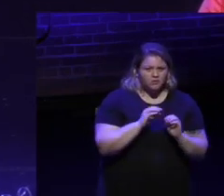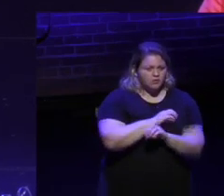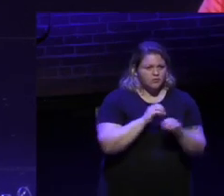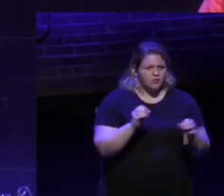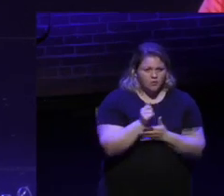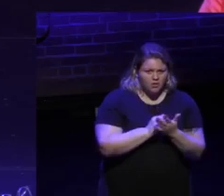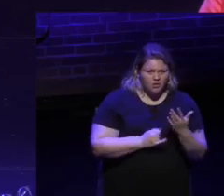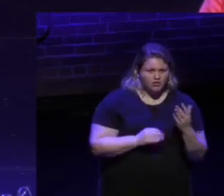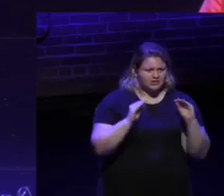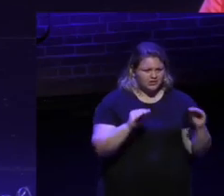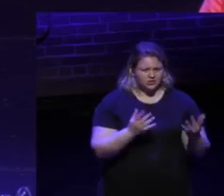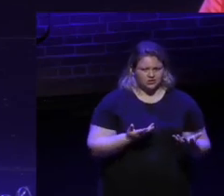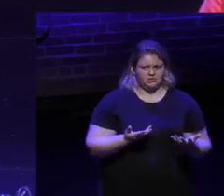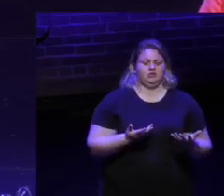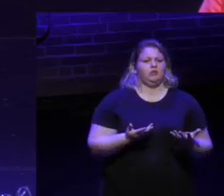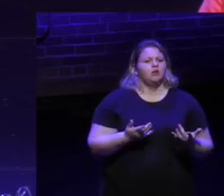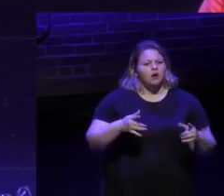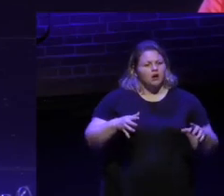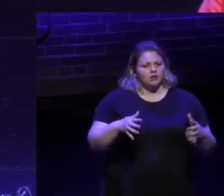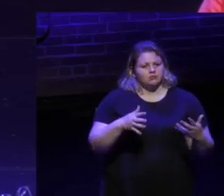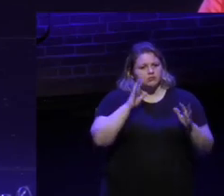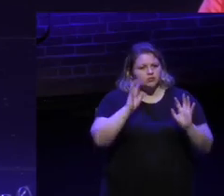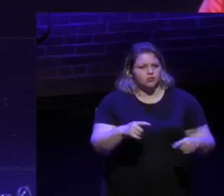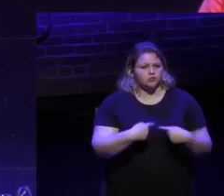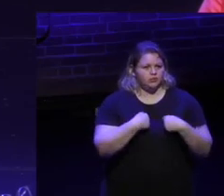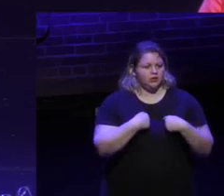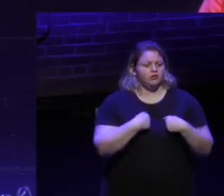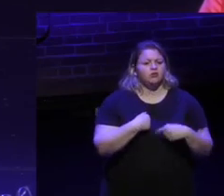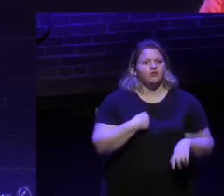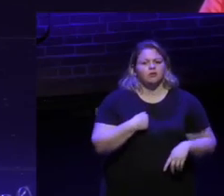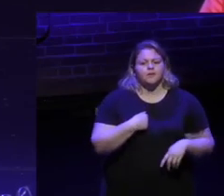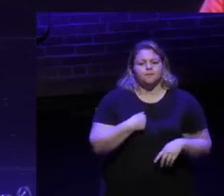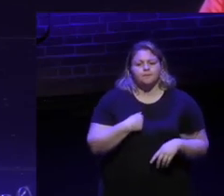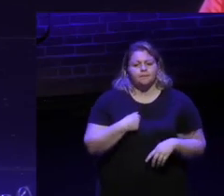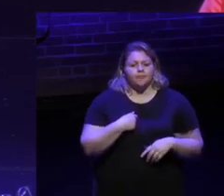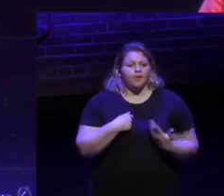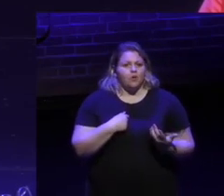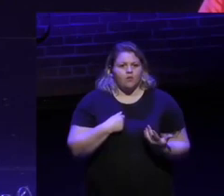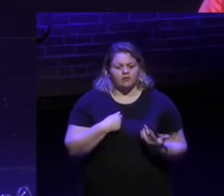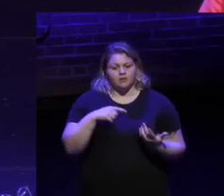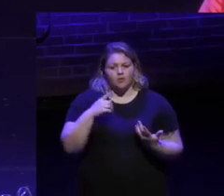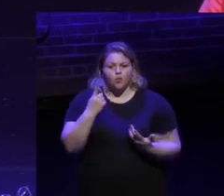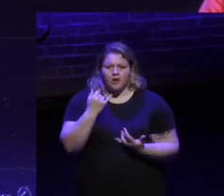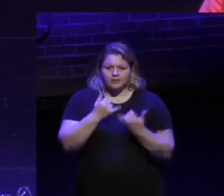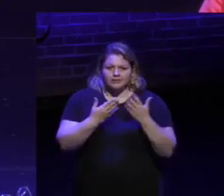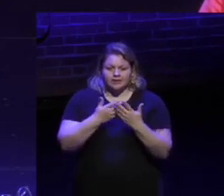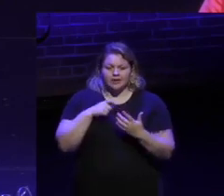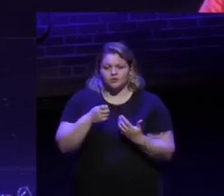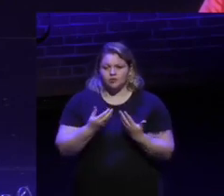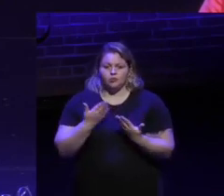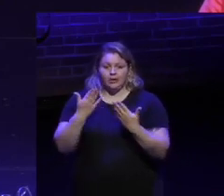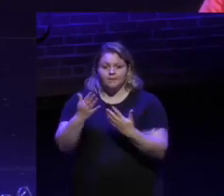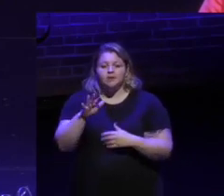curriculum. We've worked to expand it to every school in Springfield. And I would be remiss if I didn't bring it up, but the Springfield